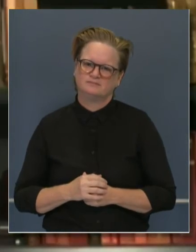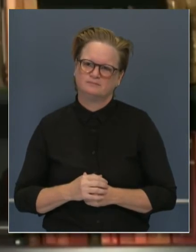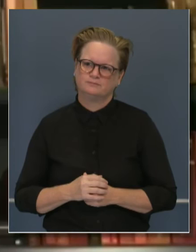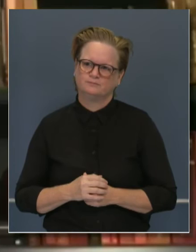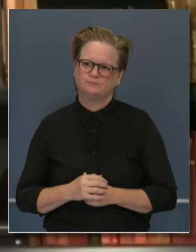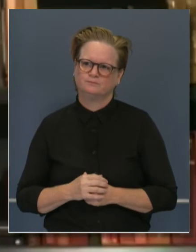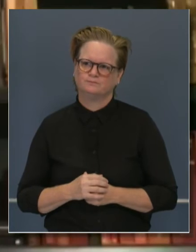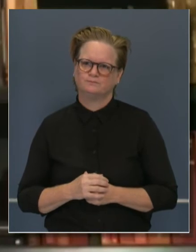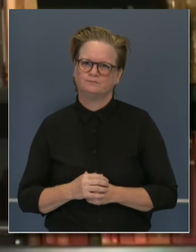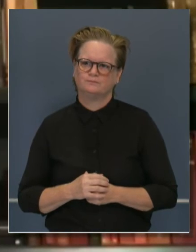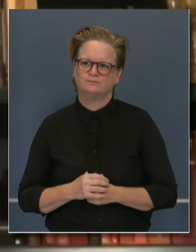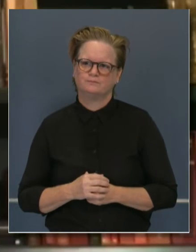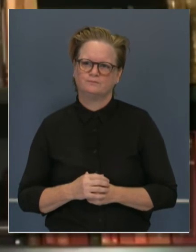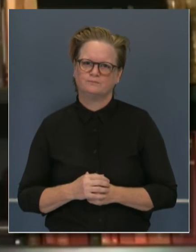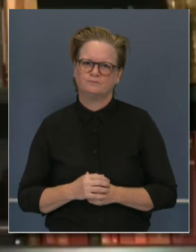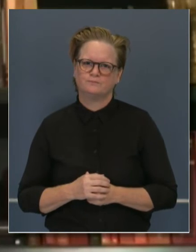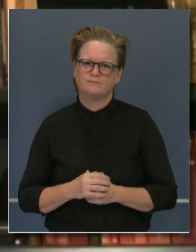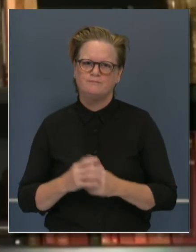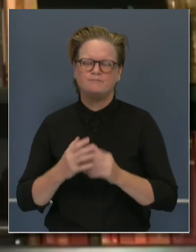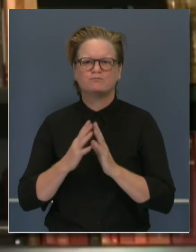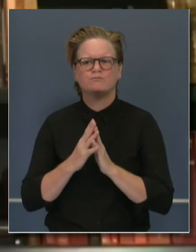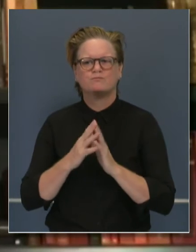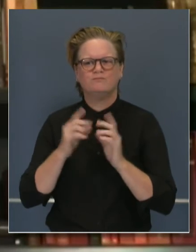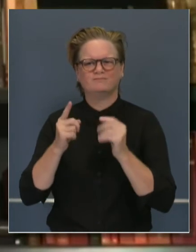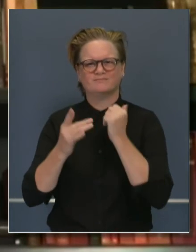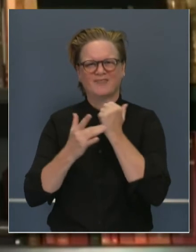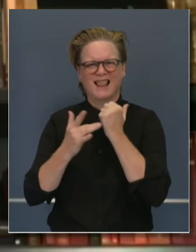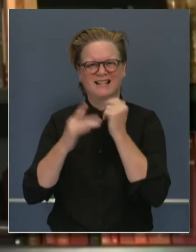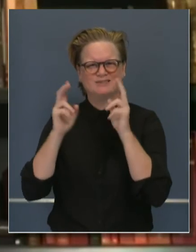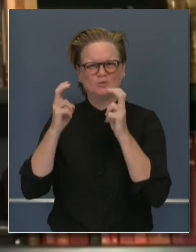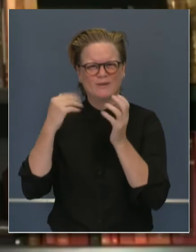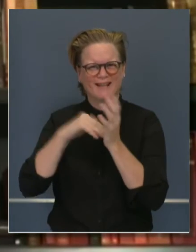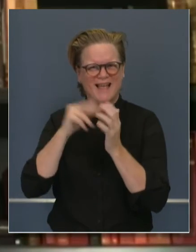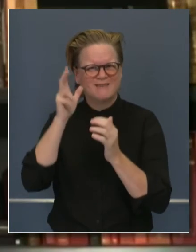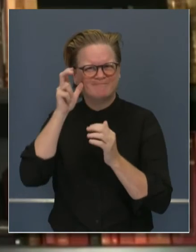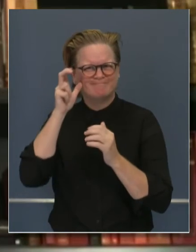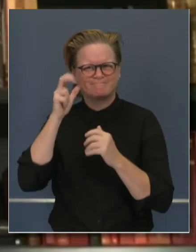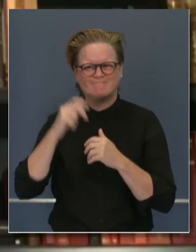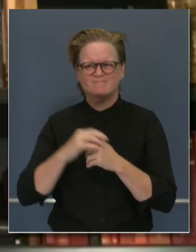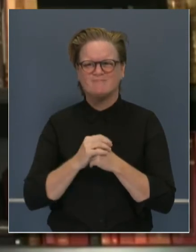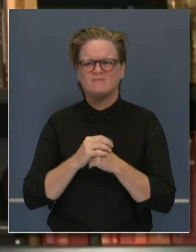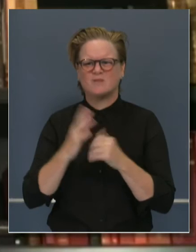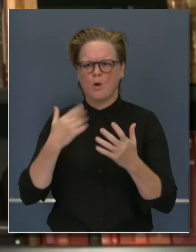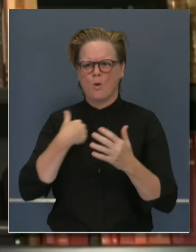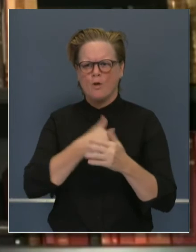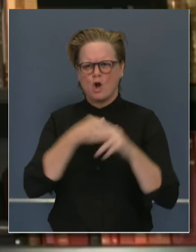Monday basically implied that we were not only looking at it, but that we were